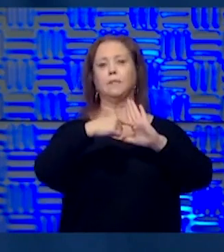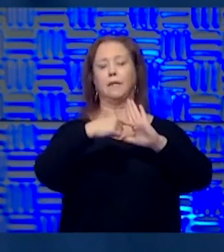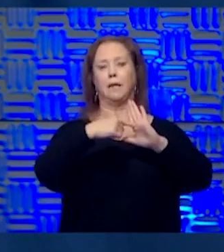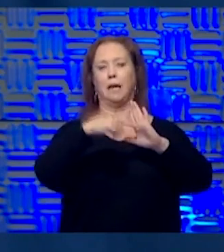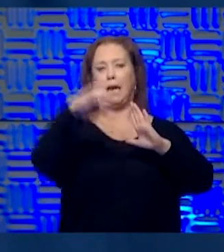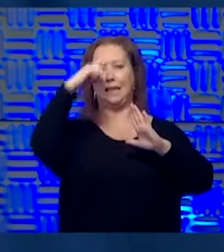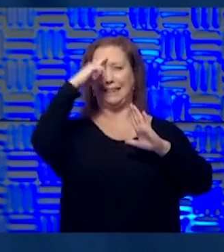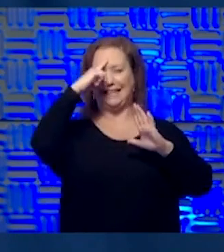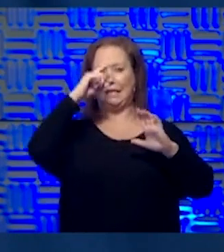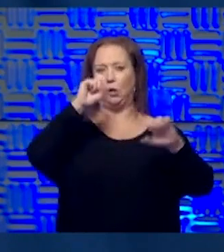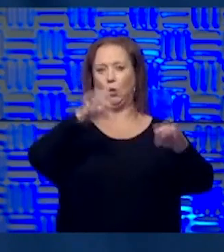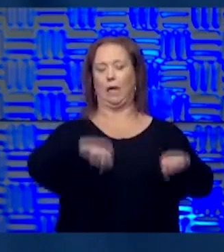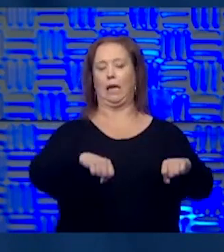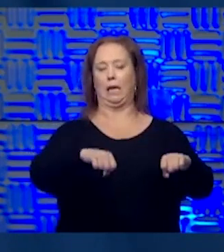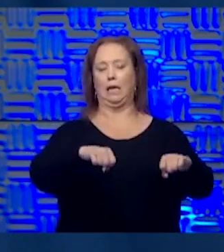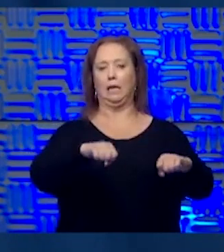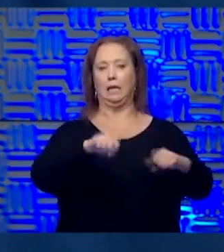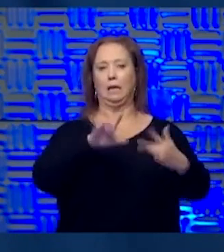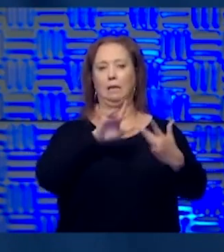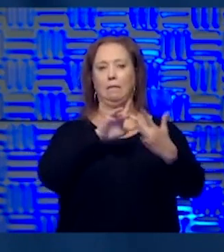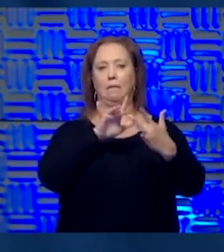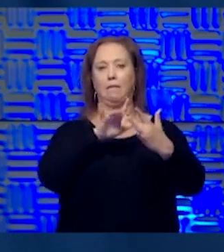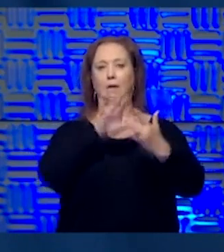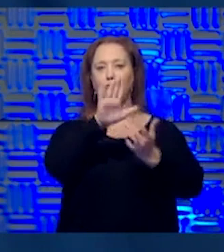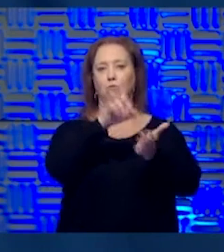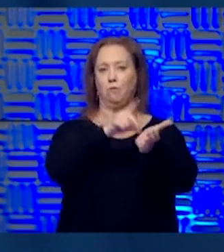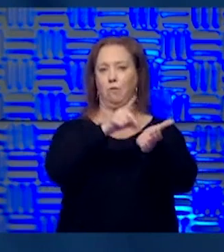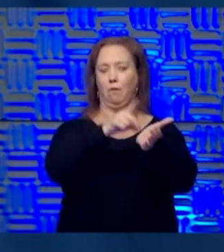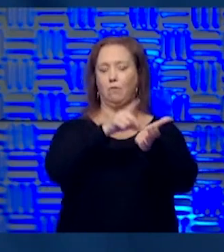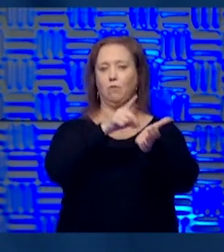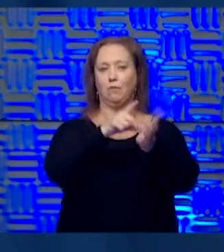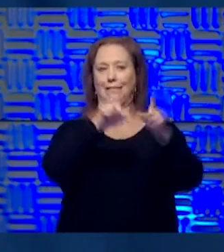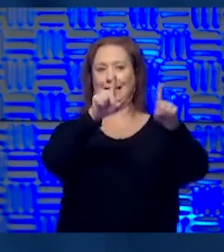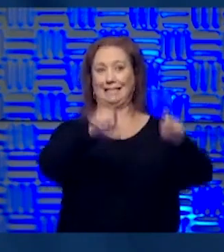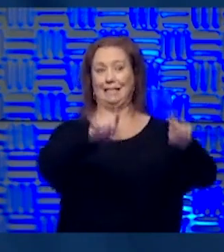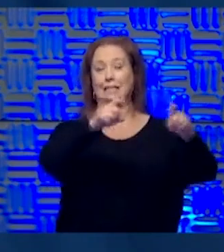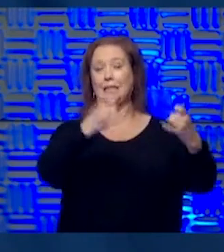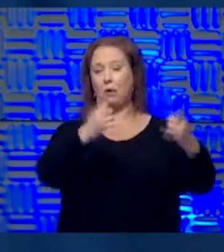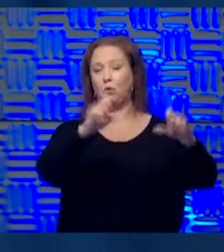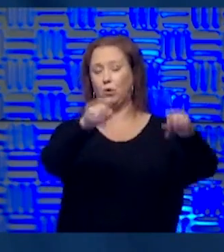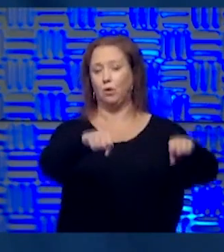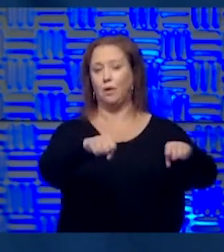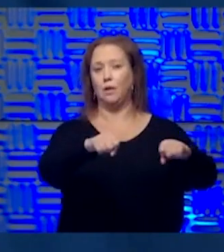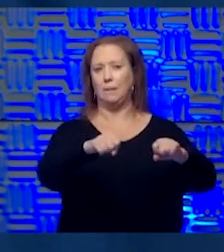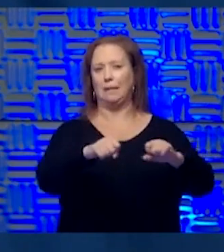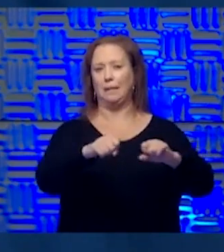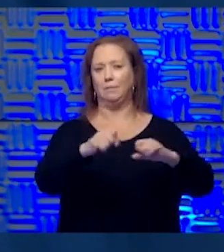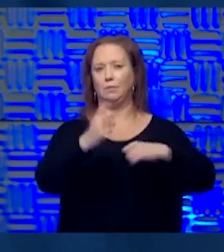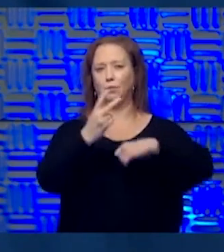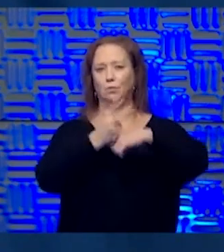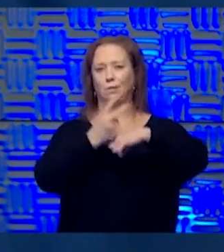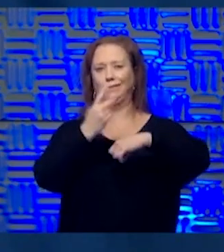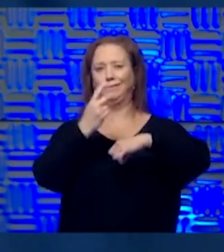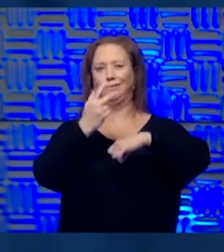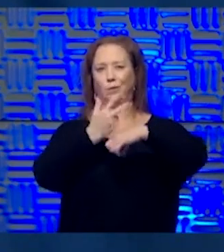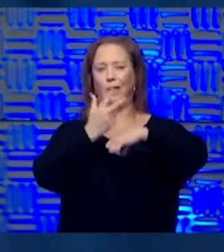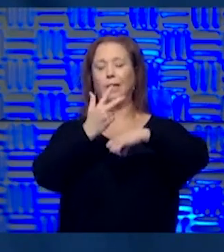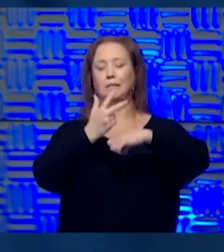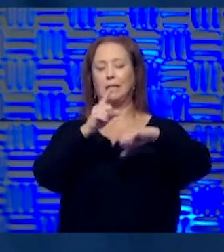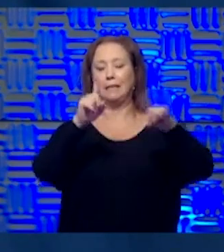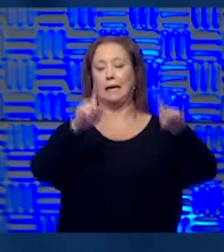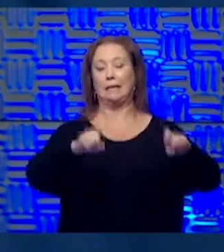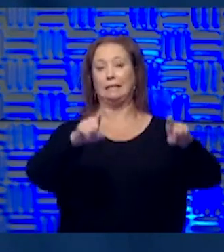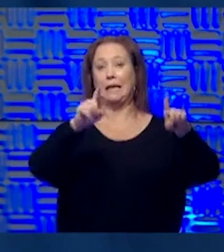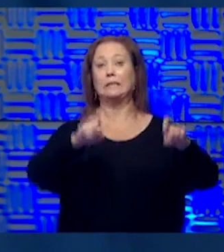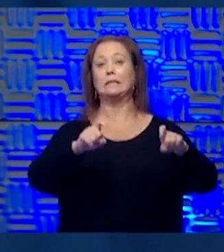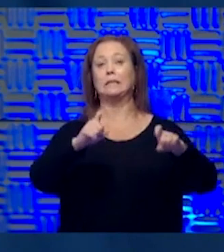you can certainly contact your healthcare provider to get tested now, but in the coming days, understand that test